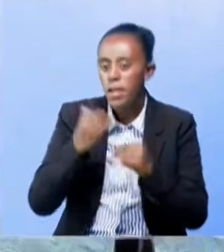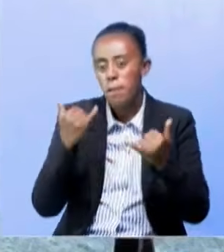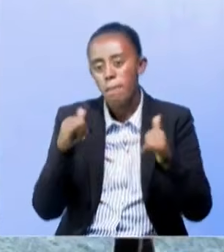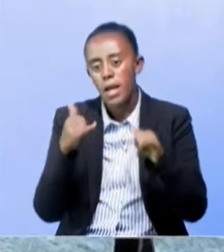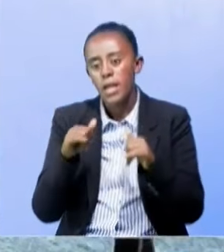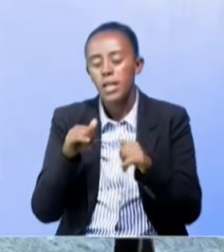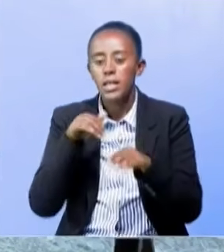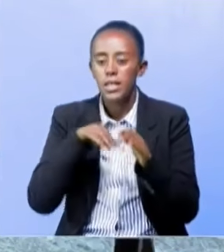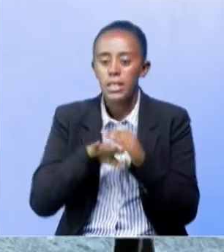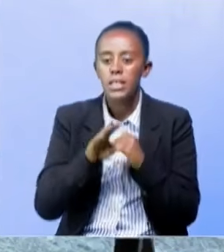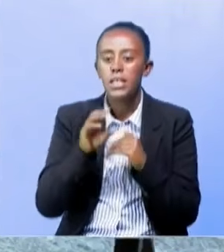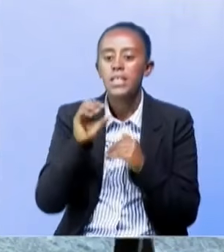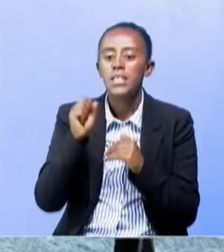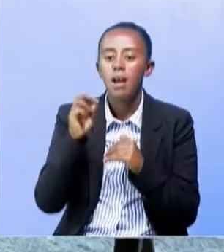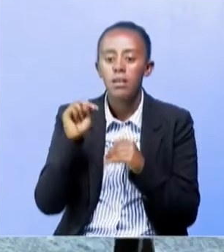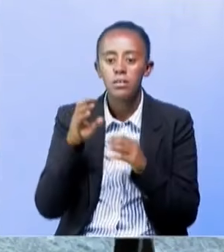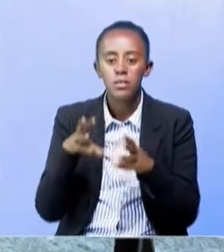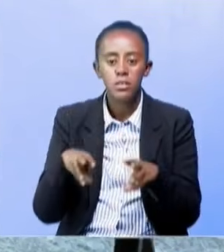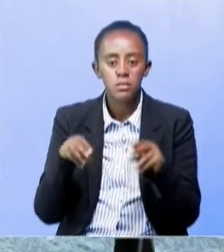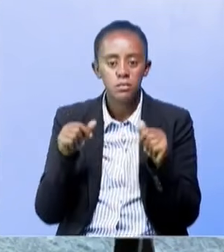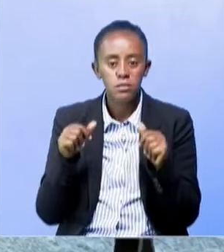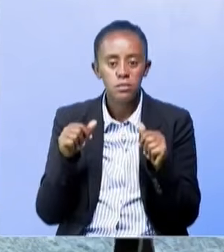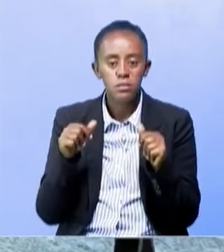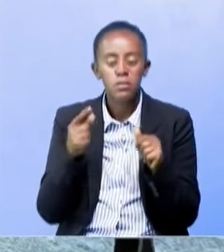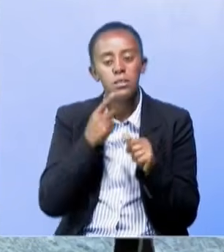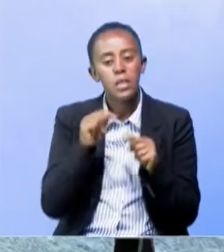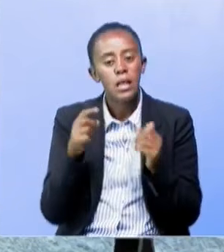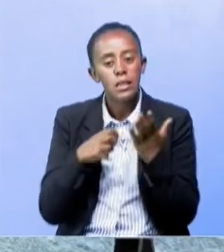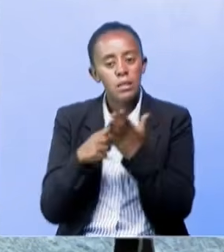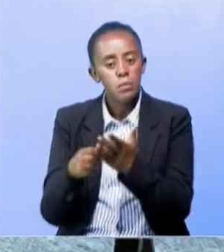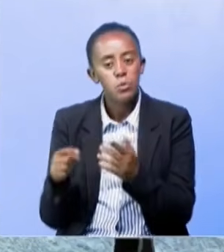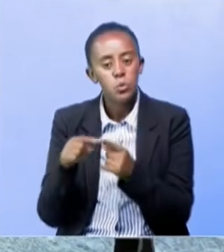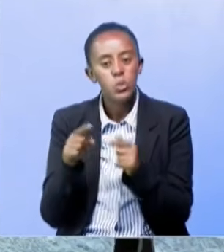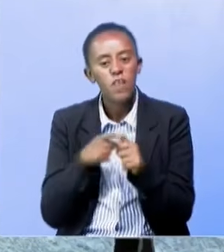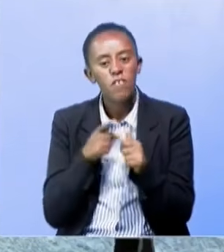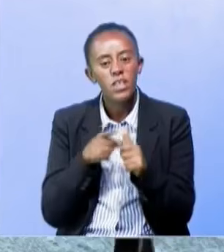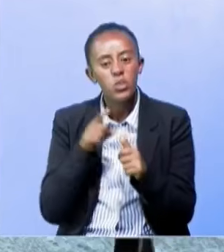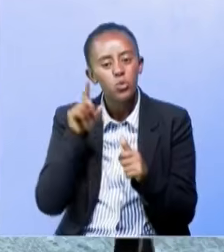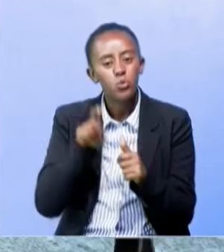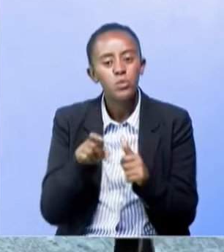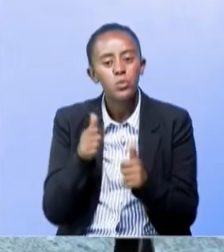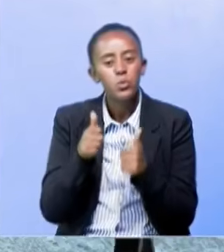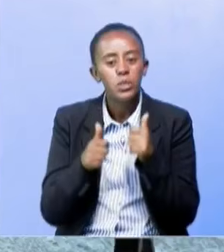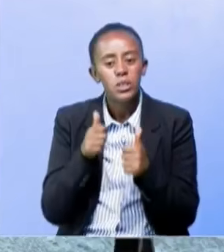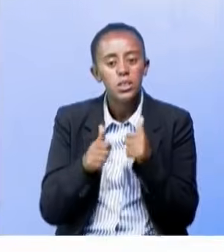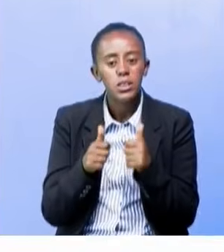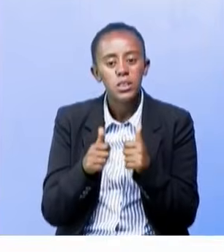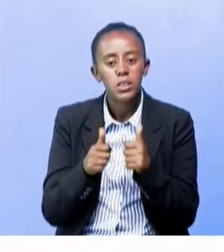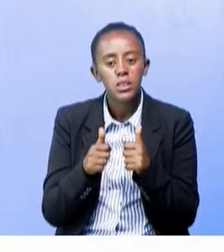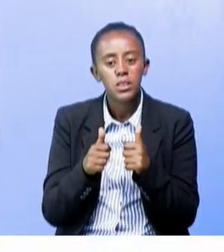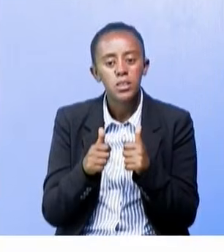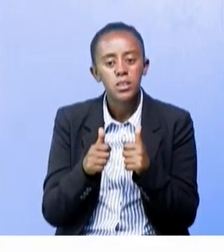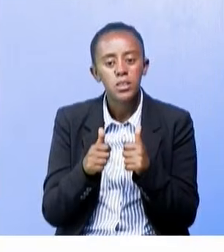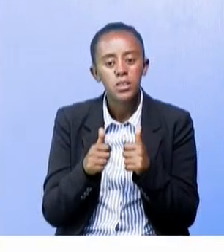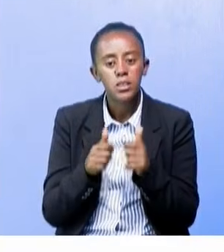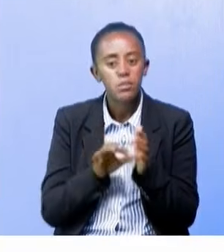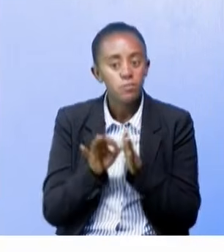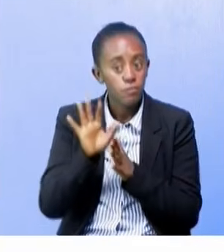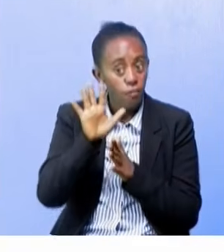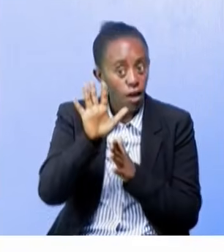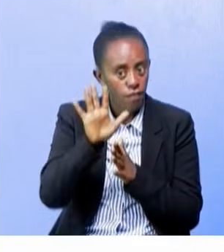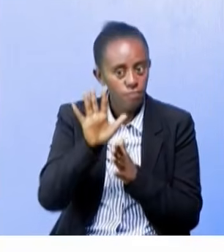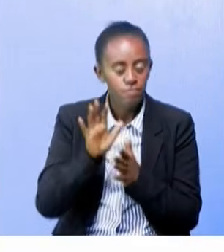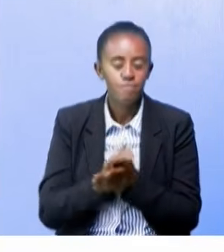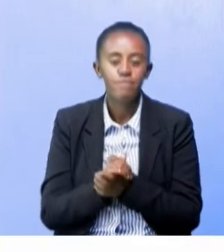in the sand. Their trip, so the first one should be number